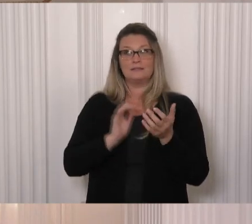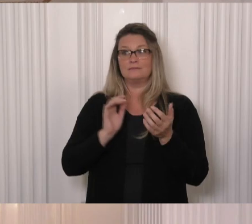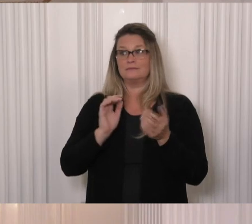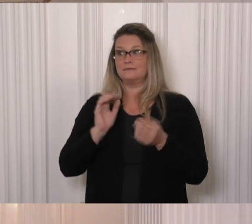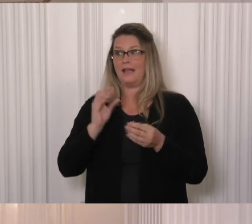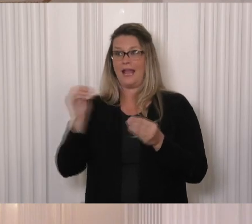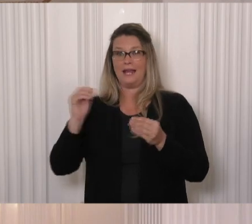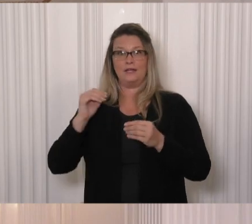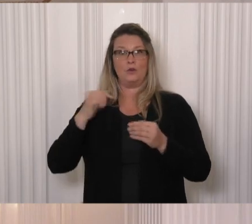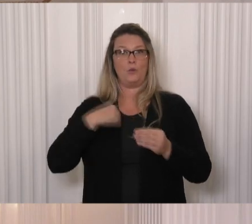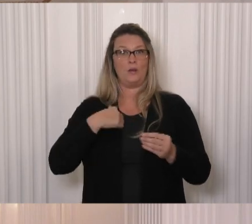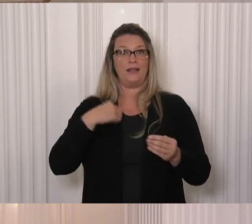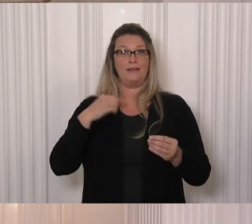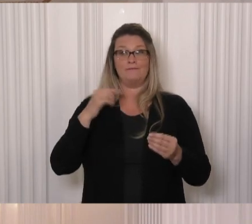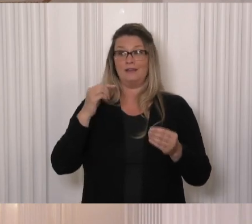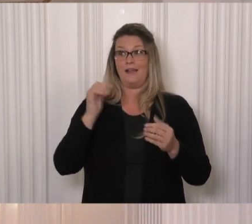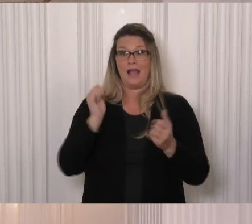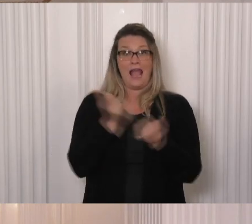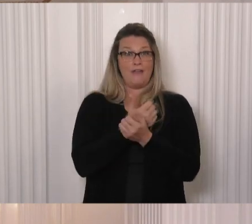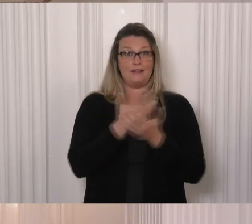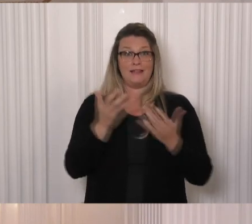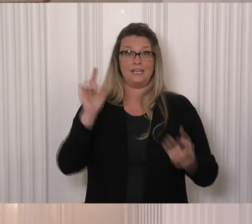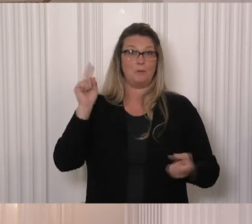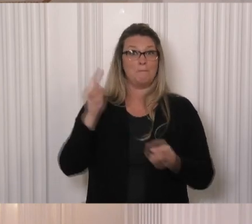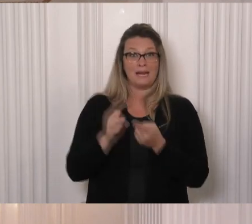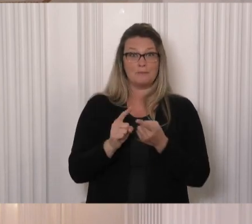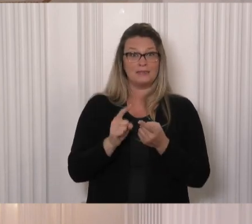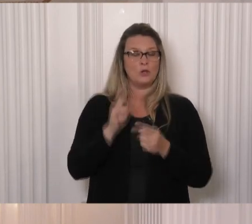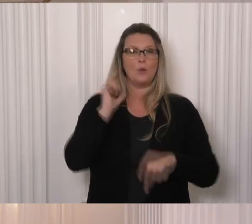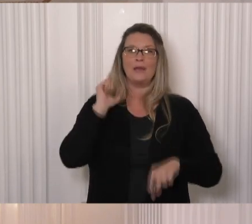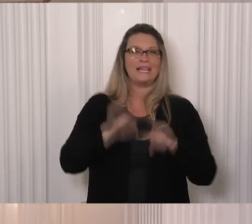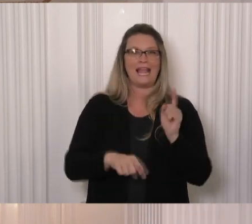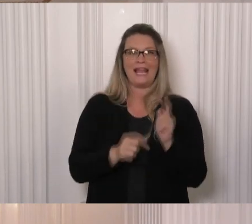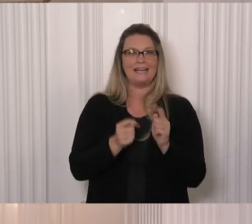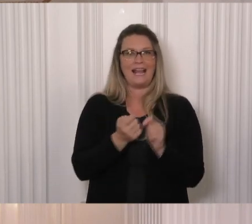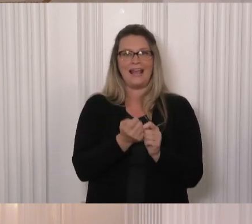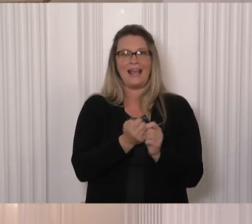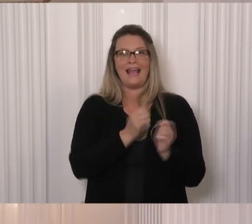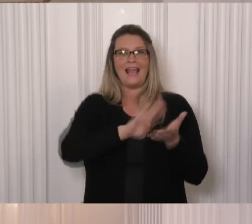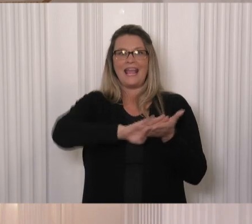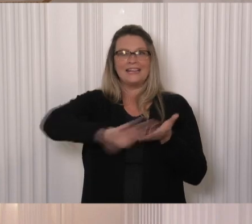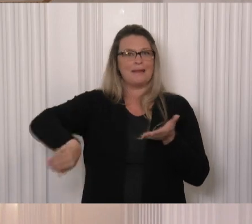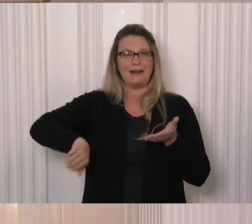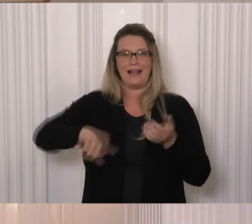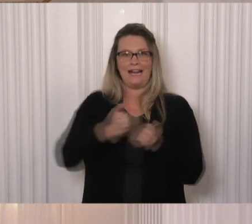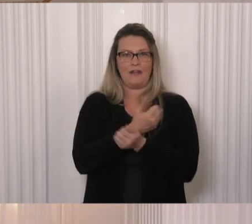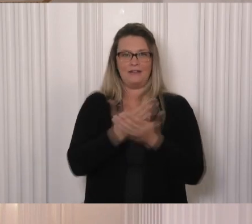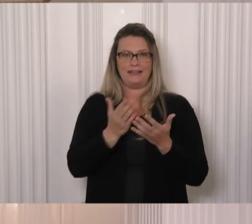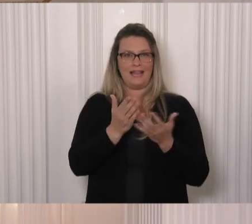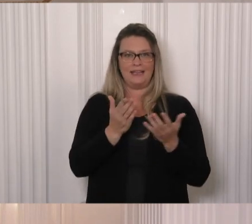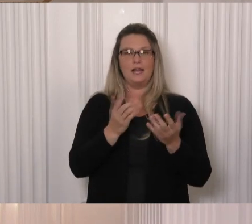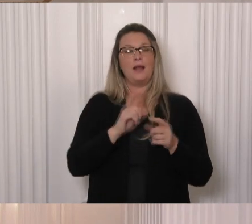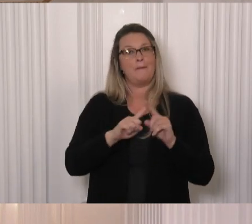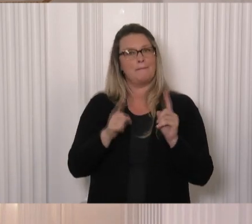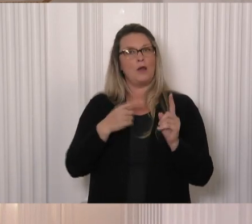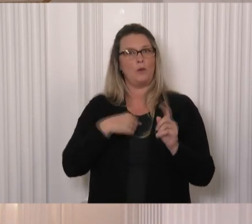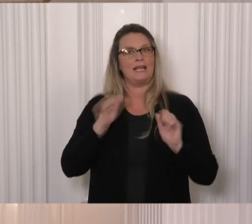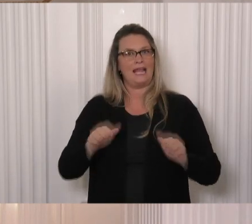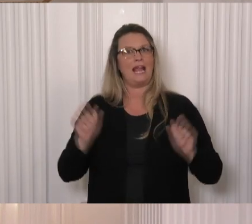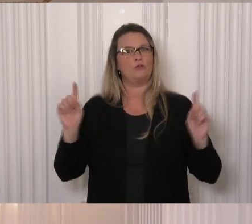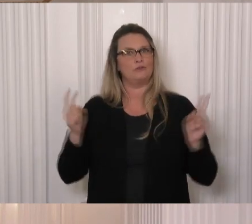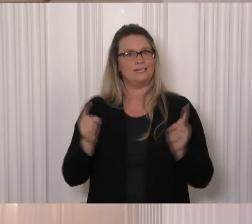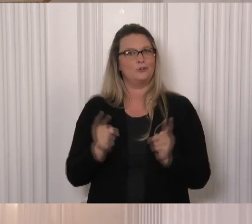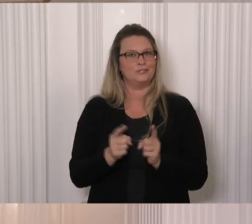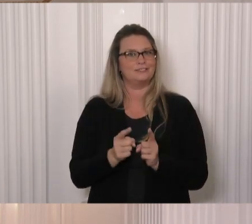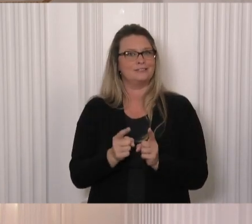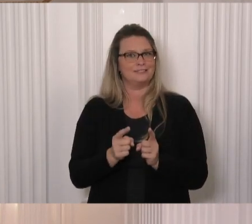lot to minimize the risk. They can't eliminate it entirely because you have to keep these services going, and they're critical care.